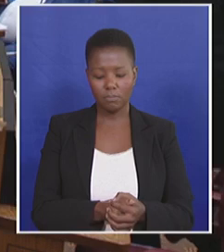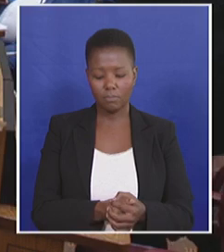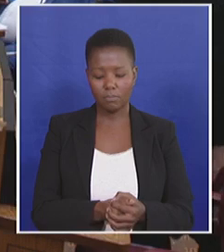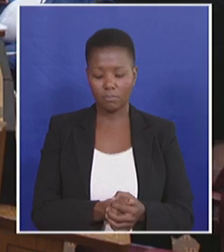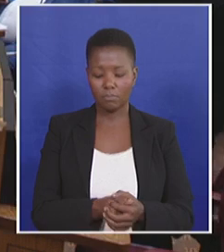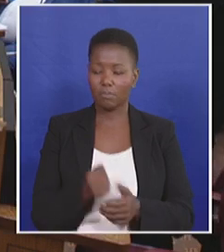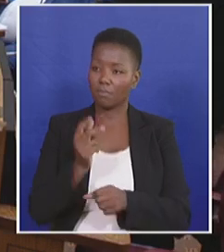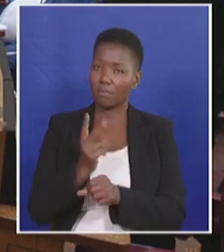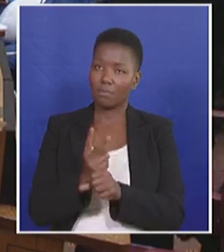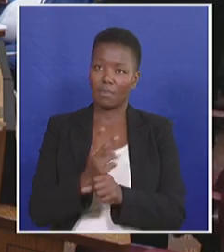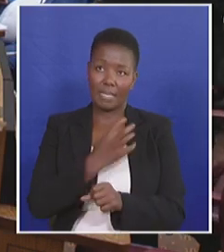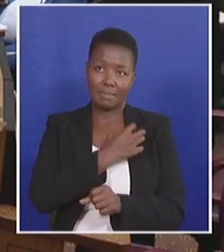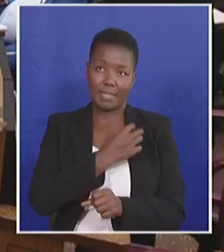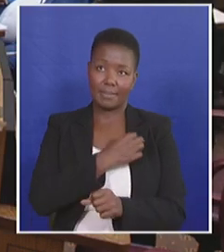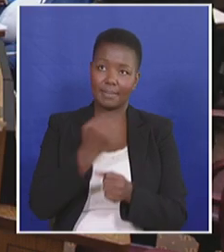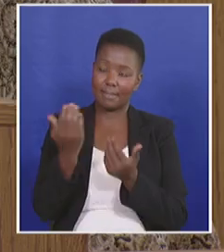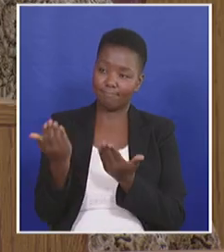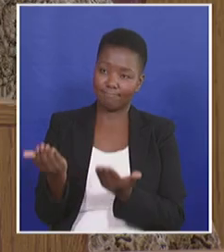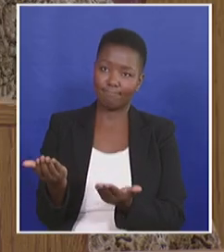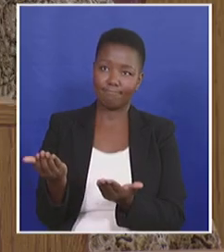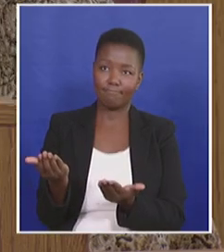Again, Minister, I'm not sure.